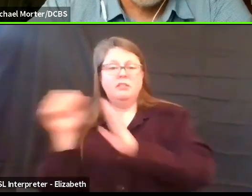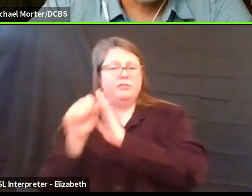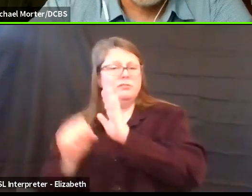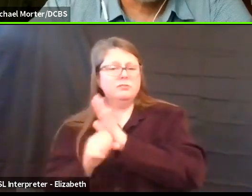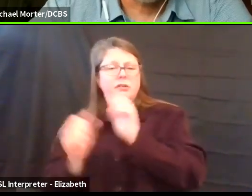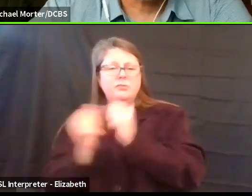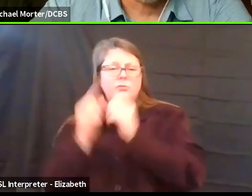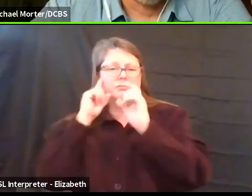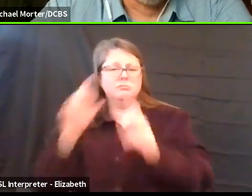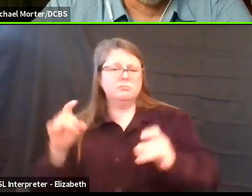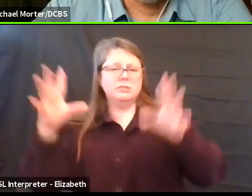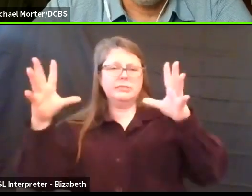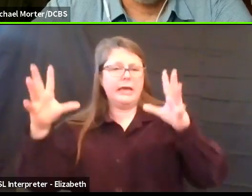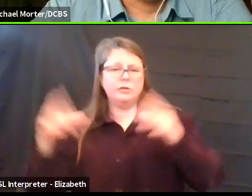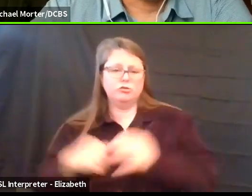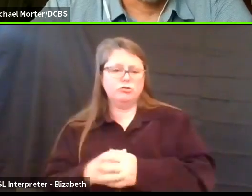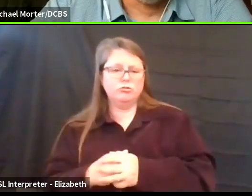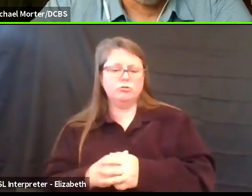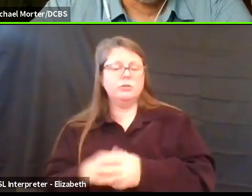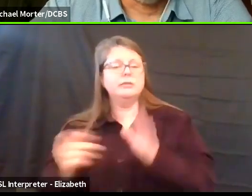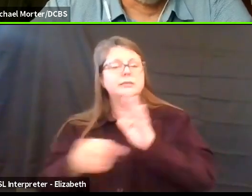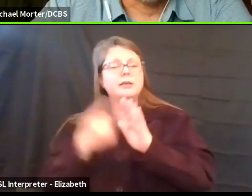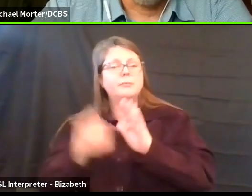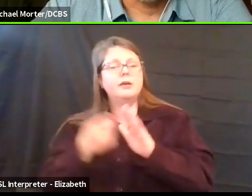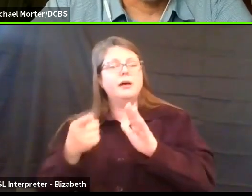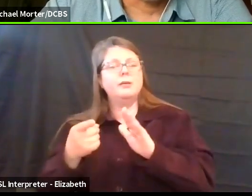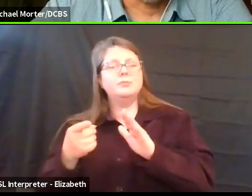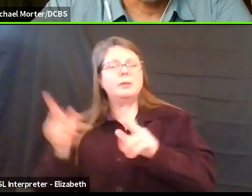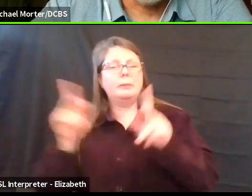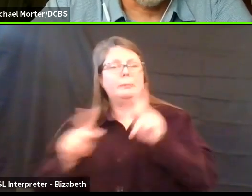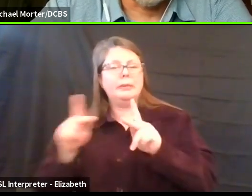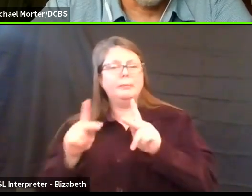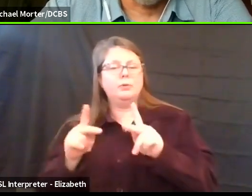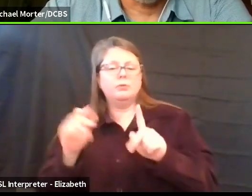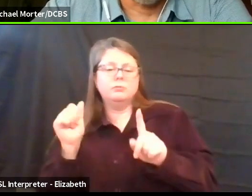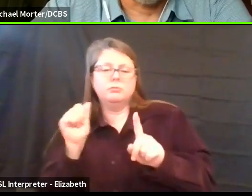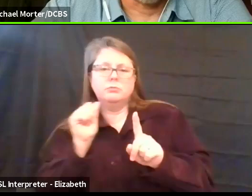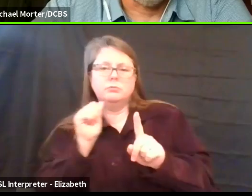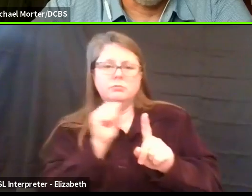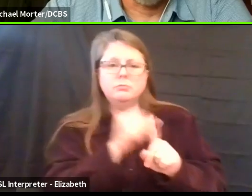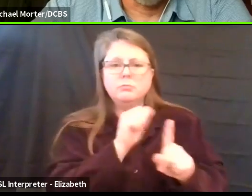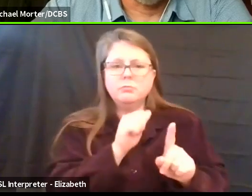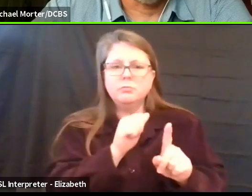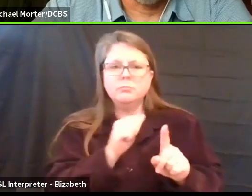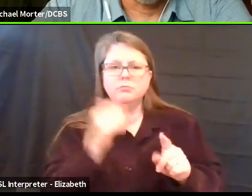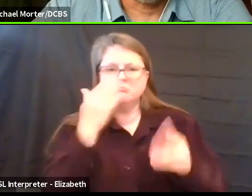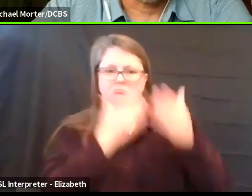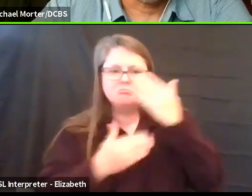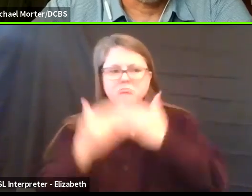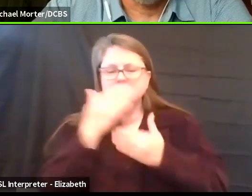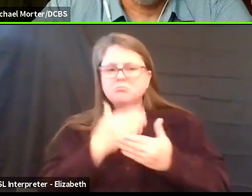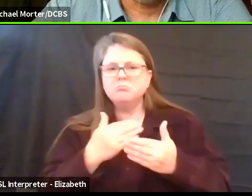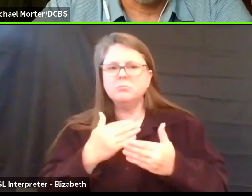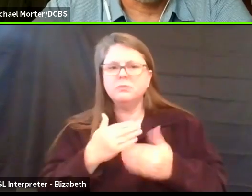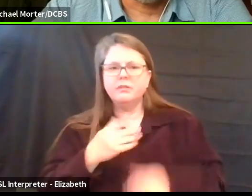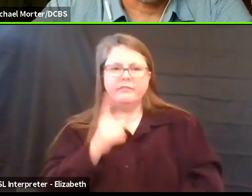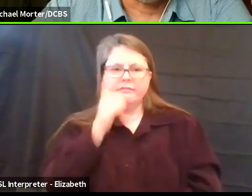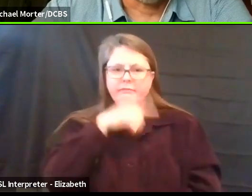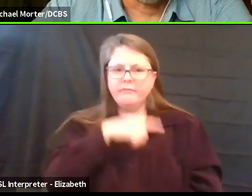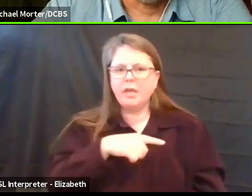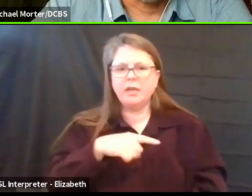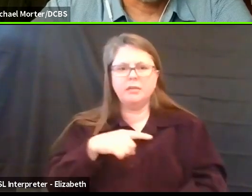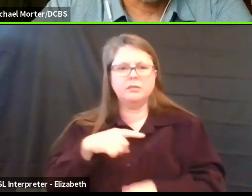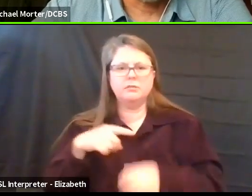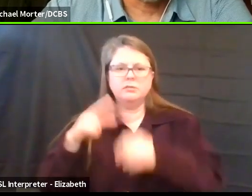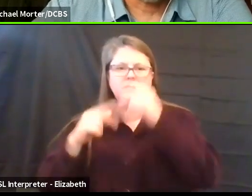as contractors and say, I can clean this up for you. One, they're likely not